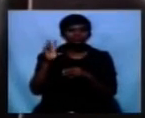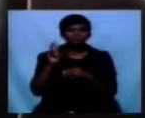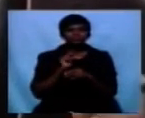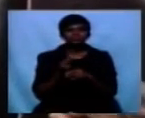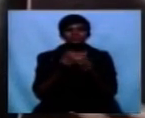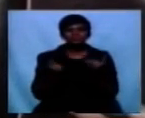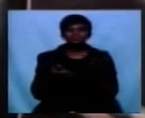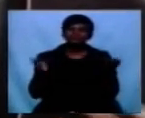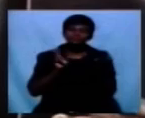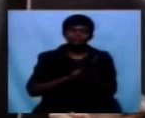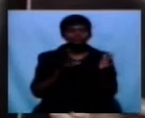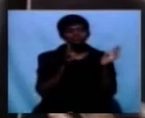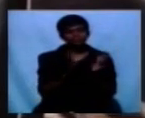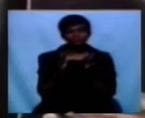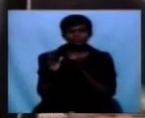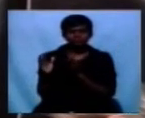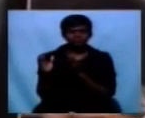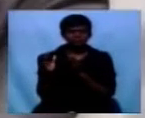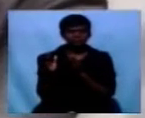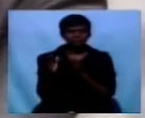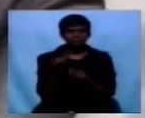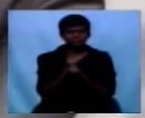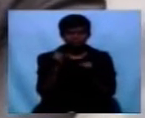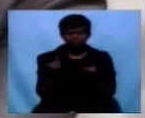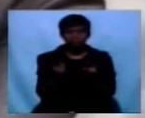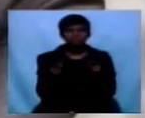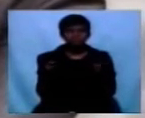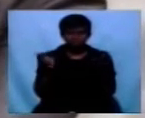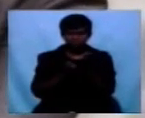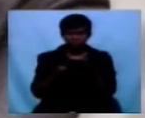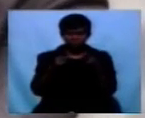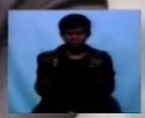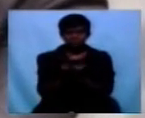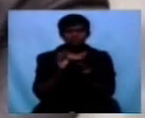replanning, re-strategizing. We are just repositioning